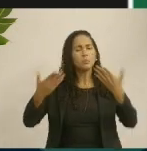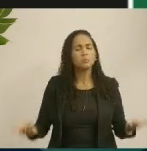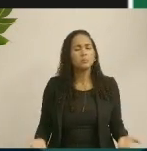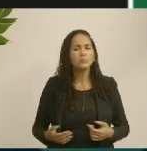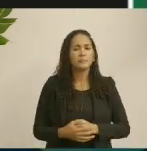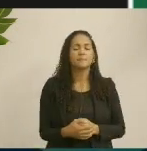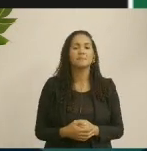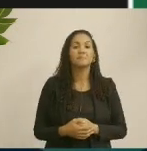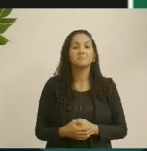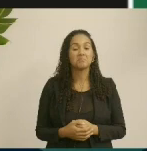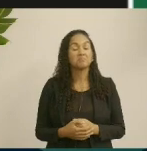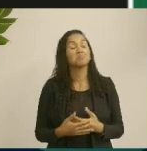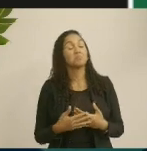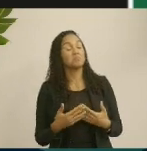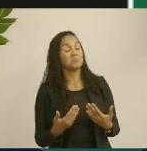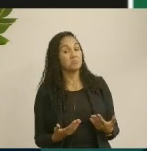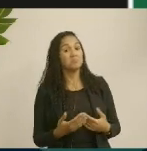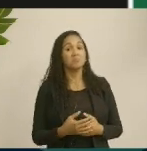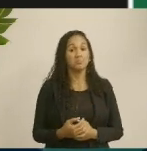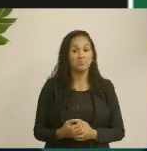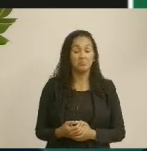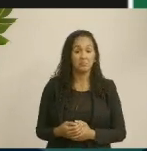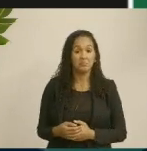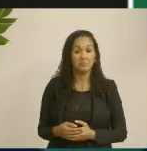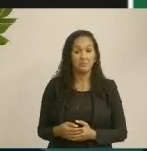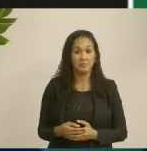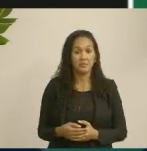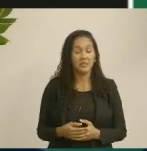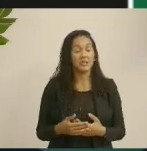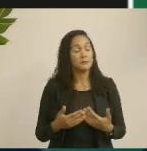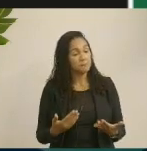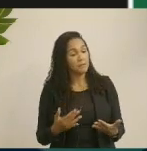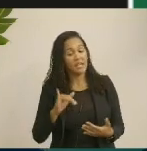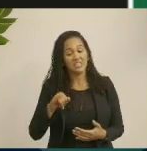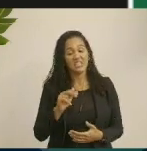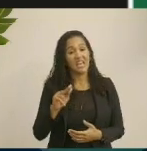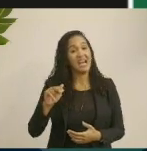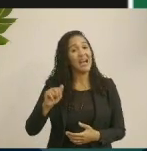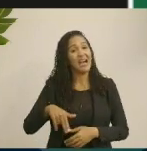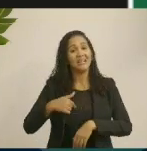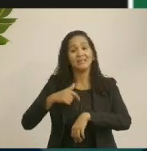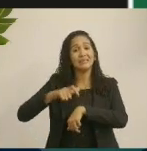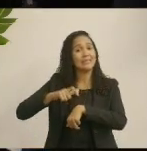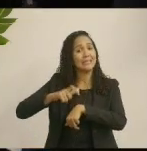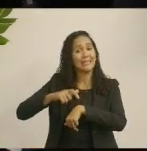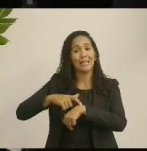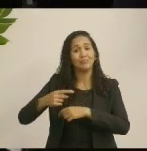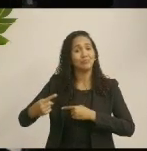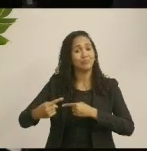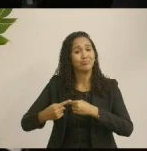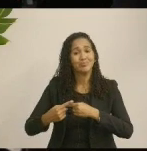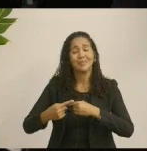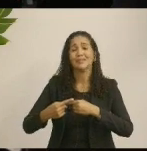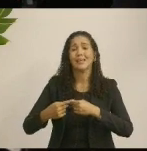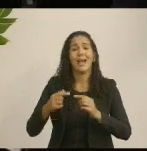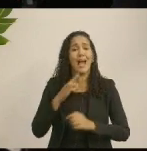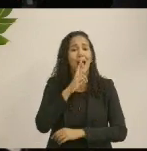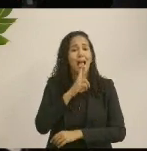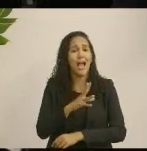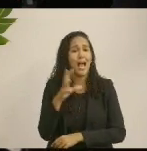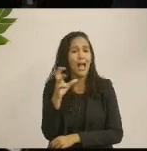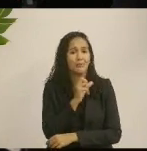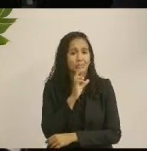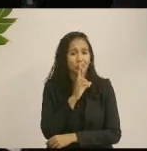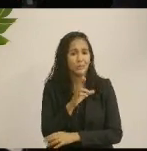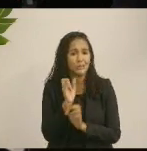Thank you very much. Yeah, sure. Look, unfortunately, we don't have much time. So if you could answer very, very quickly. You will remain with this